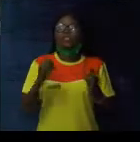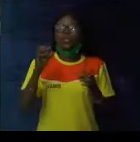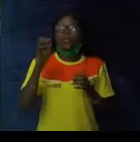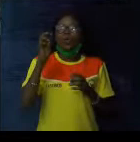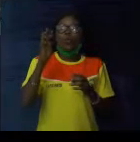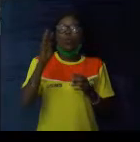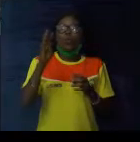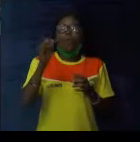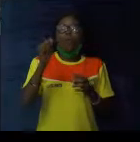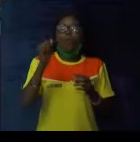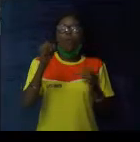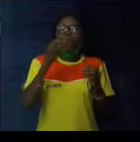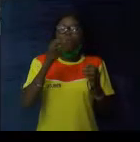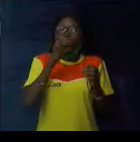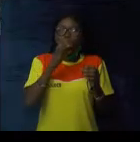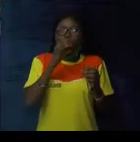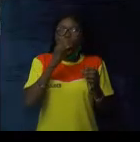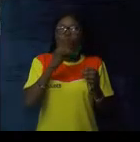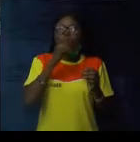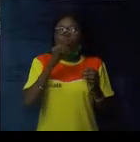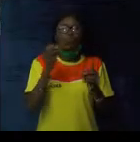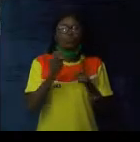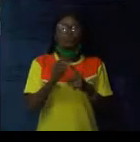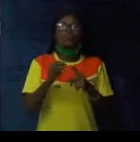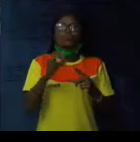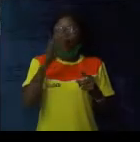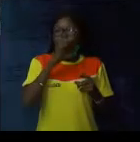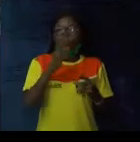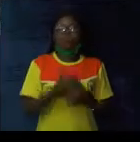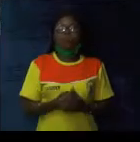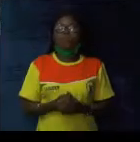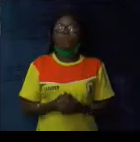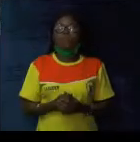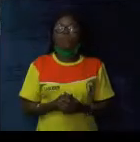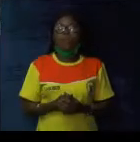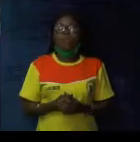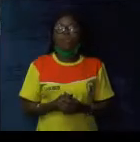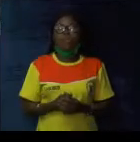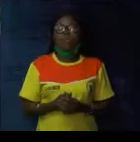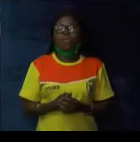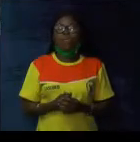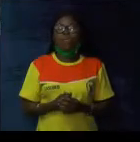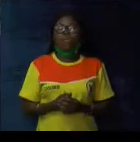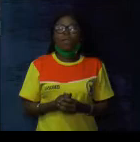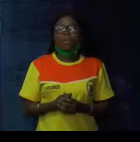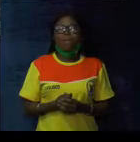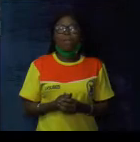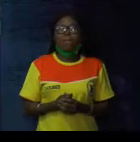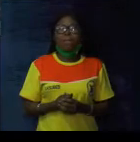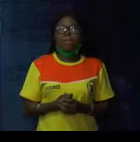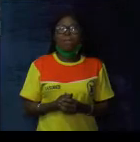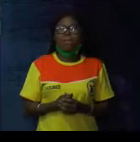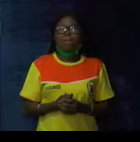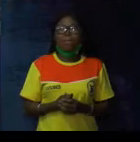normal room temperature is about 20, human temperature about 37 degrees.